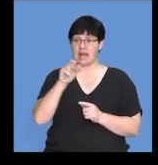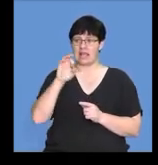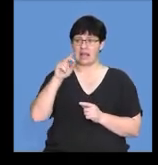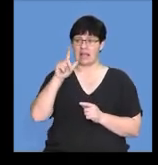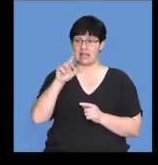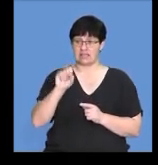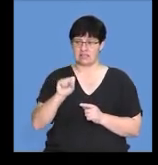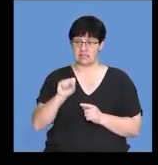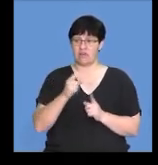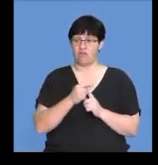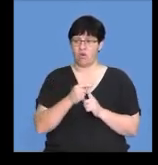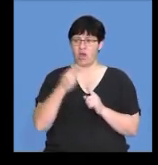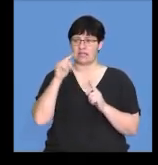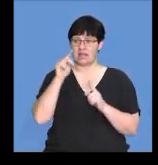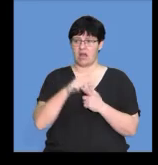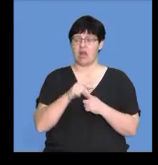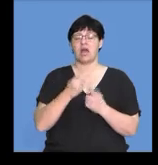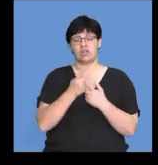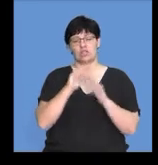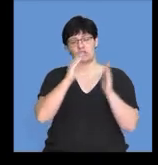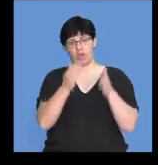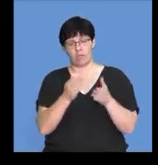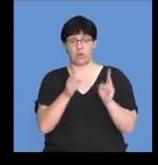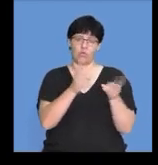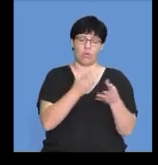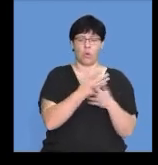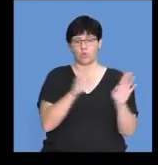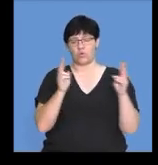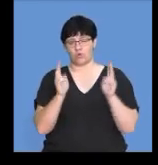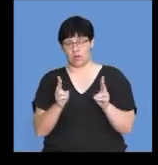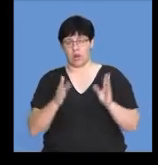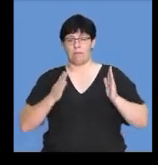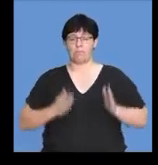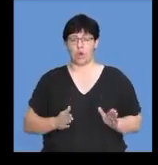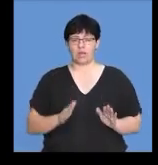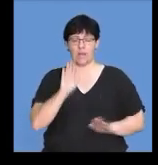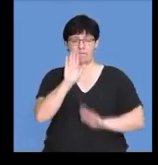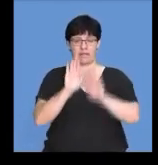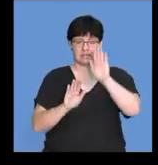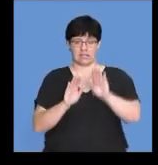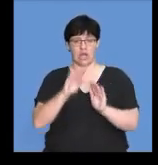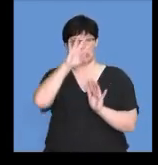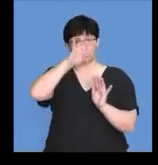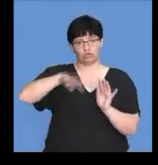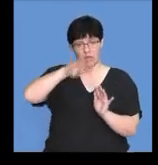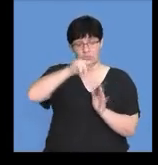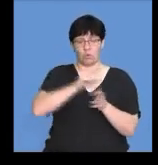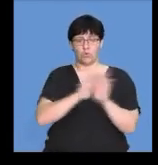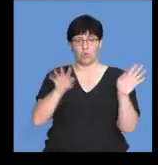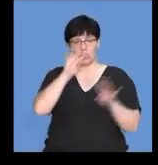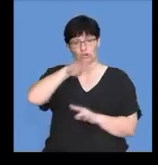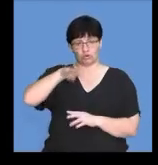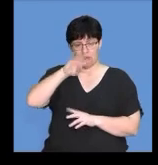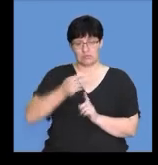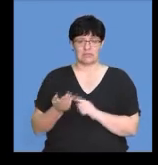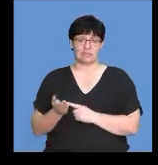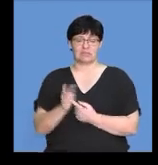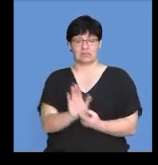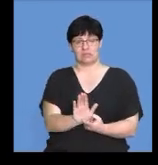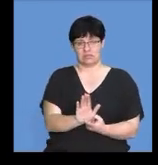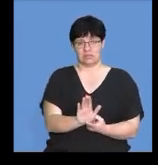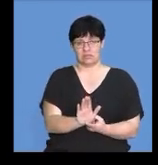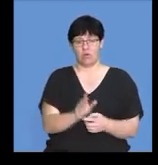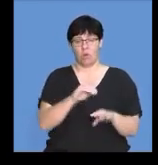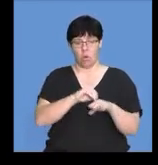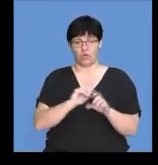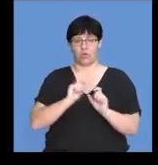shape are normal or abnormal, and the body pattern with stripes or without stripes are indicated on